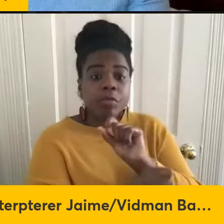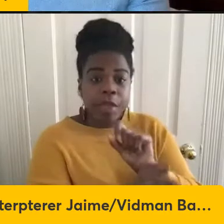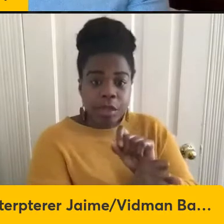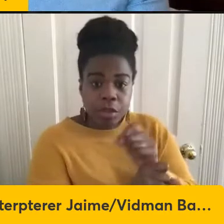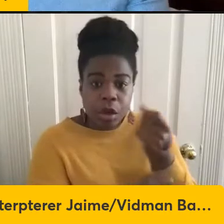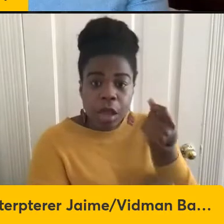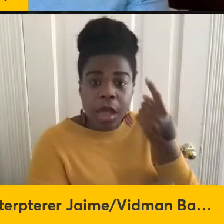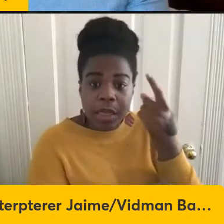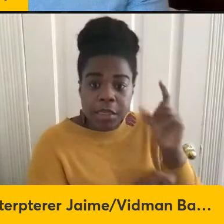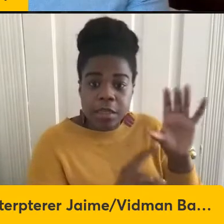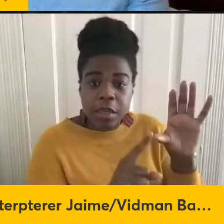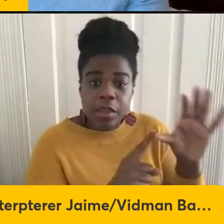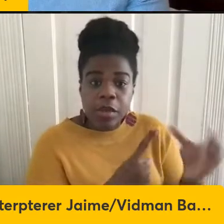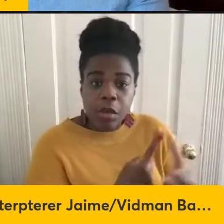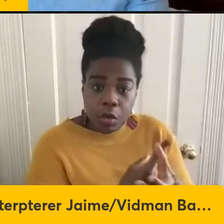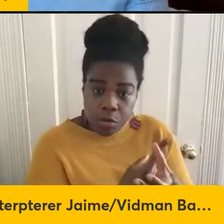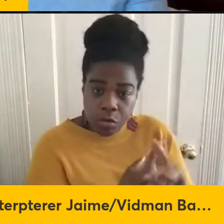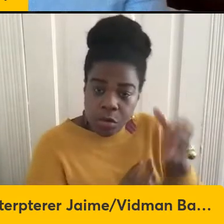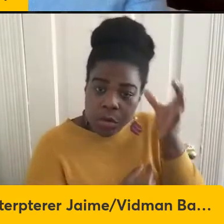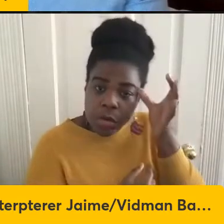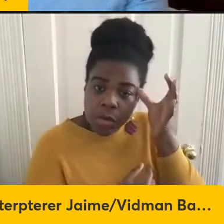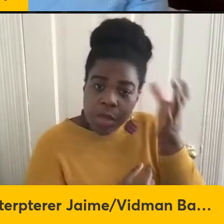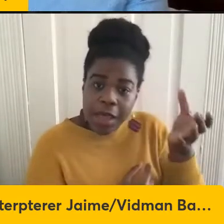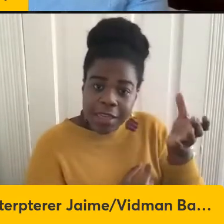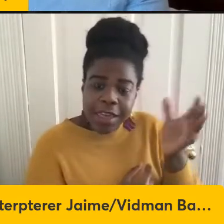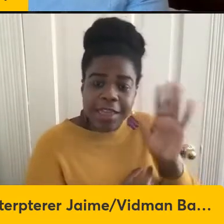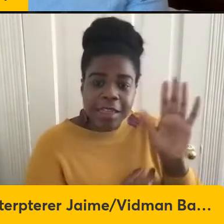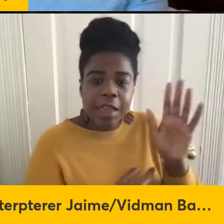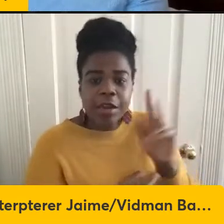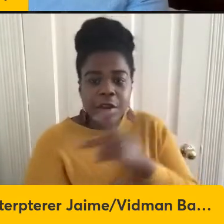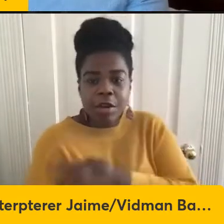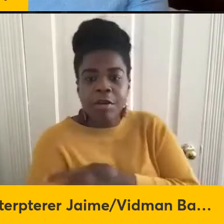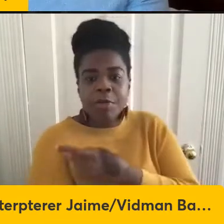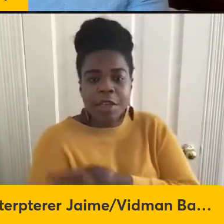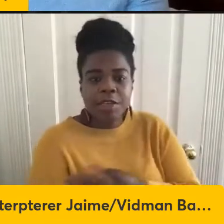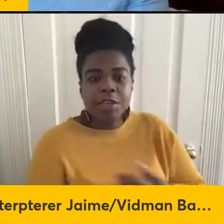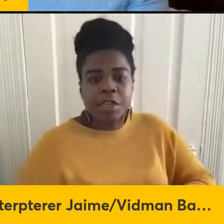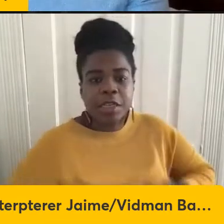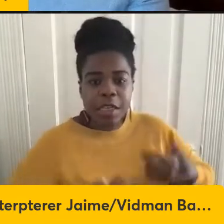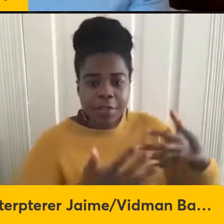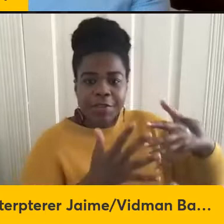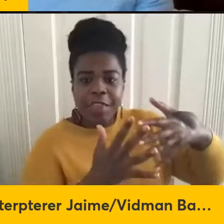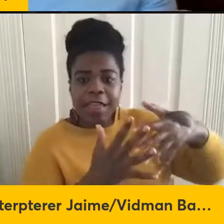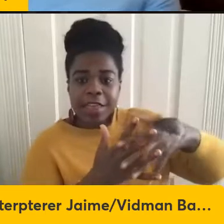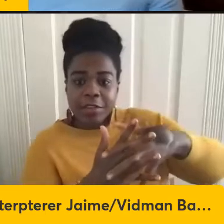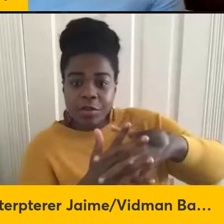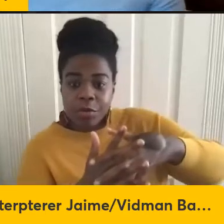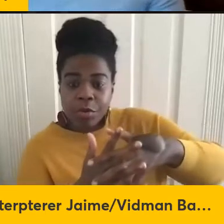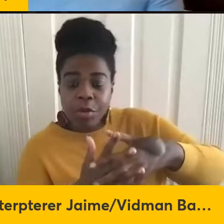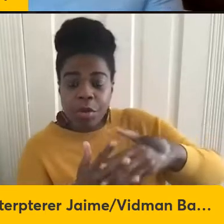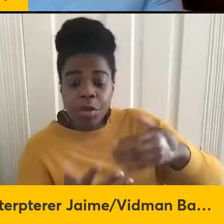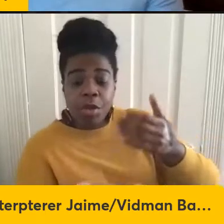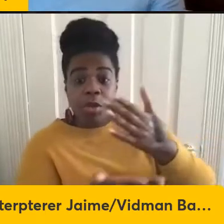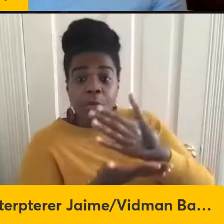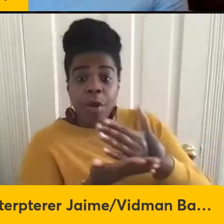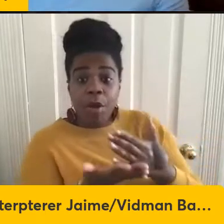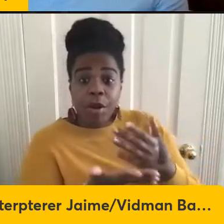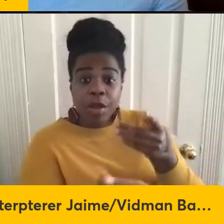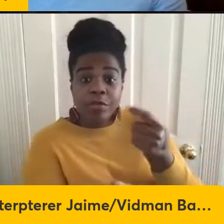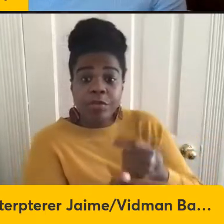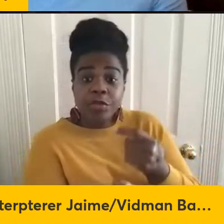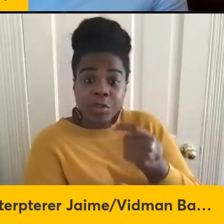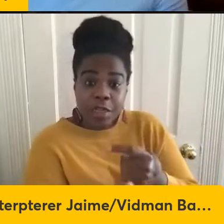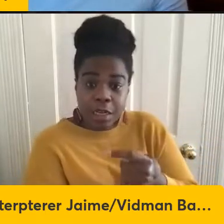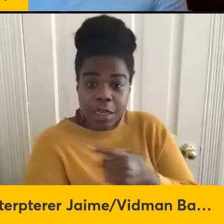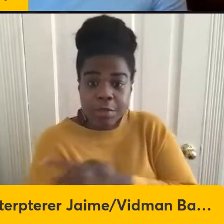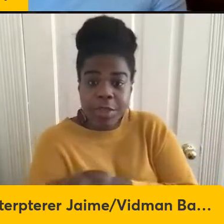the cultural context in which their patients are living is an integral part of treating that patient. You cannot treat that